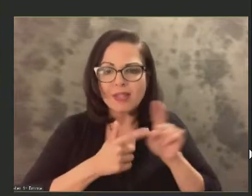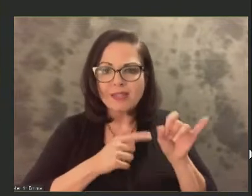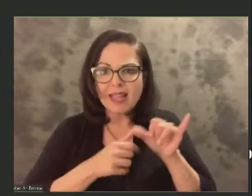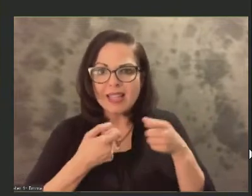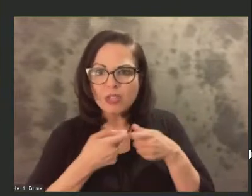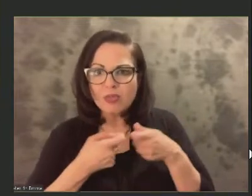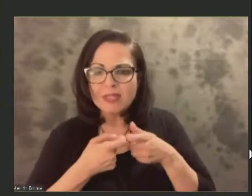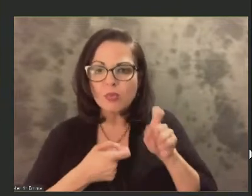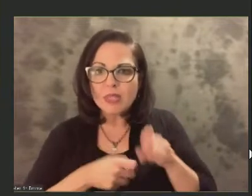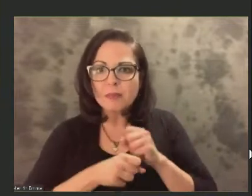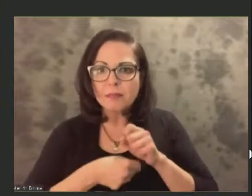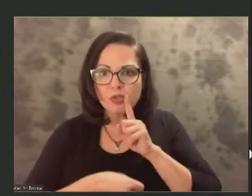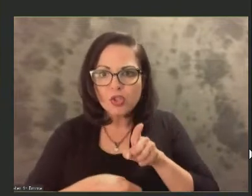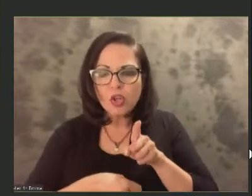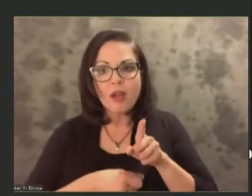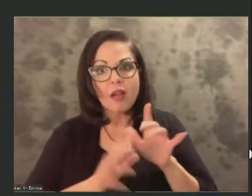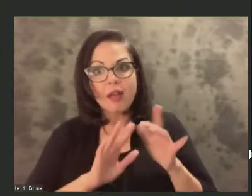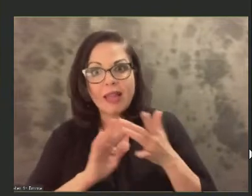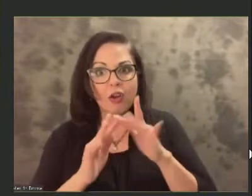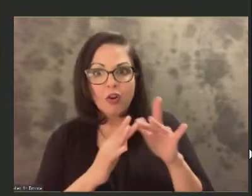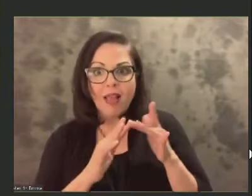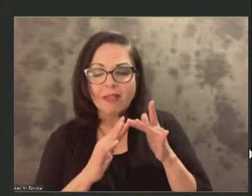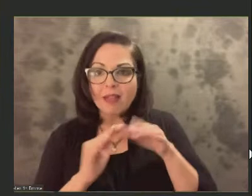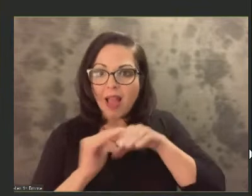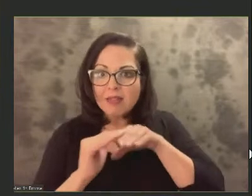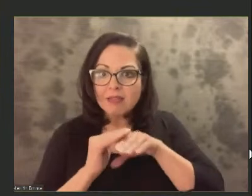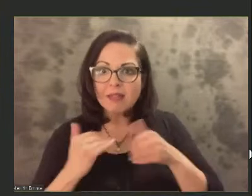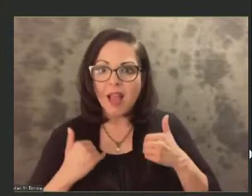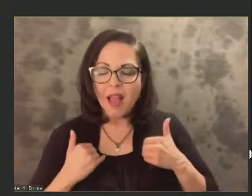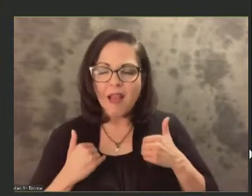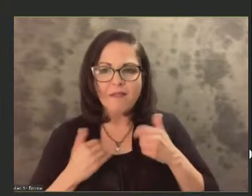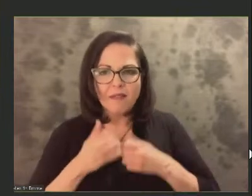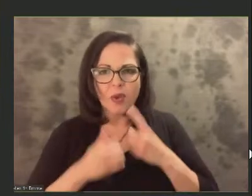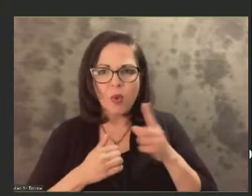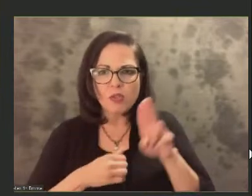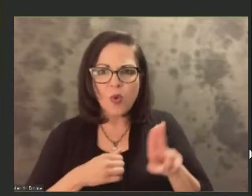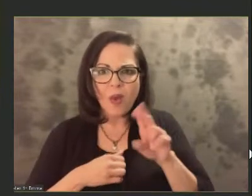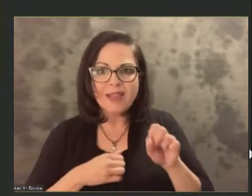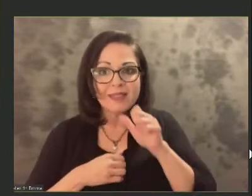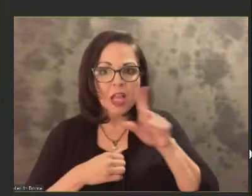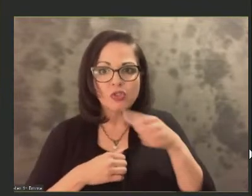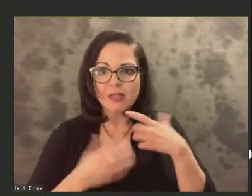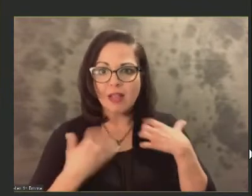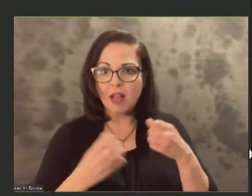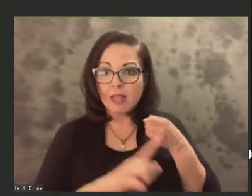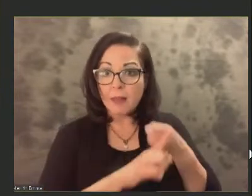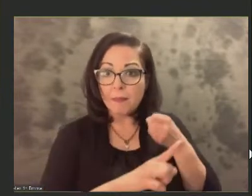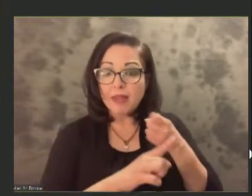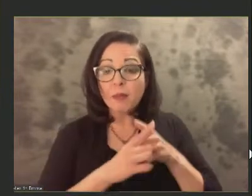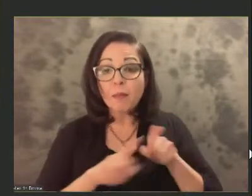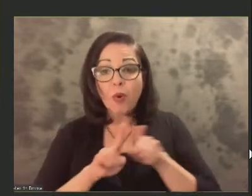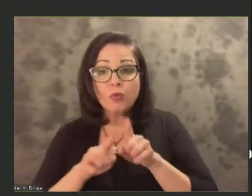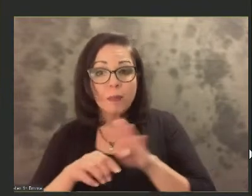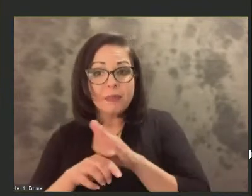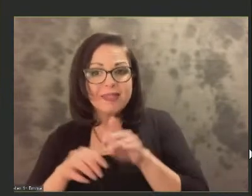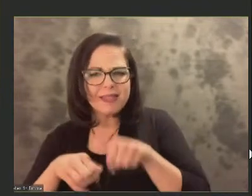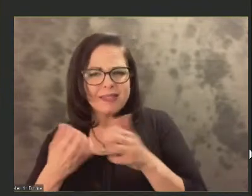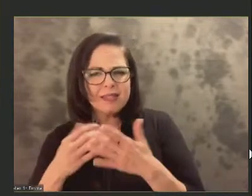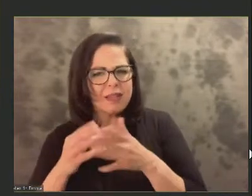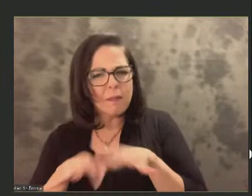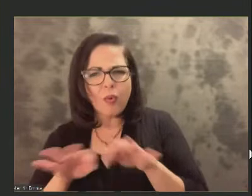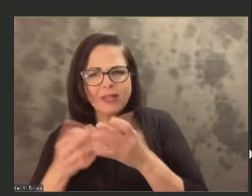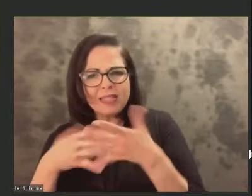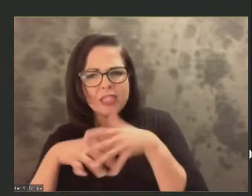make sure every corner of the United States has it, because it's not just health that's being impacted. It is also important and integral to